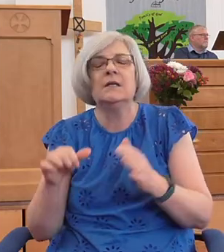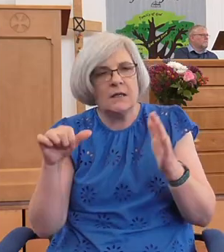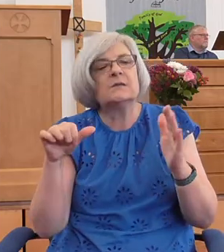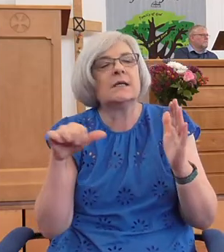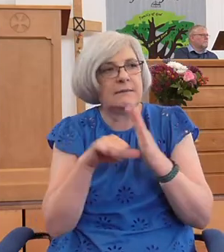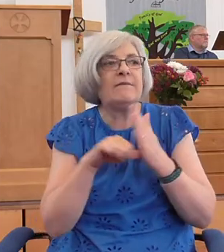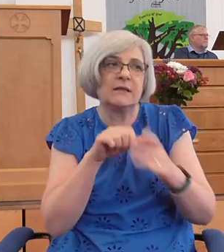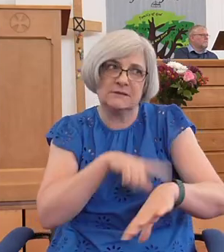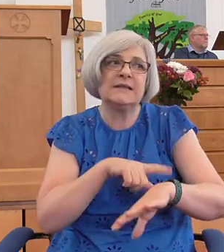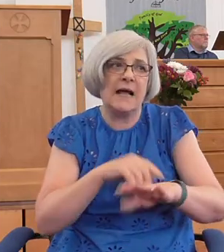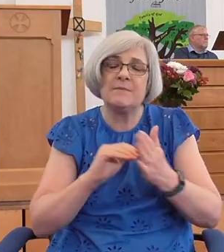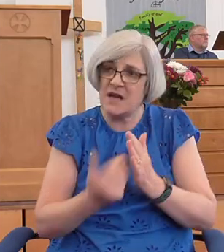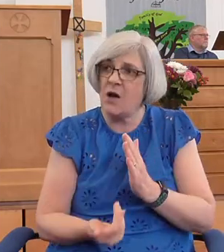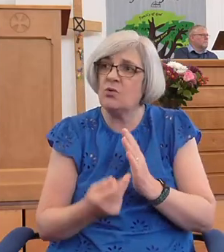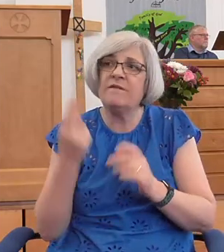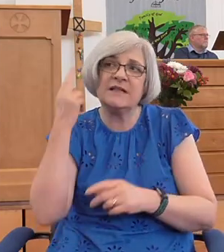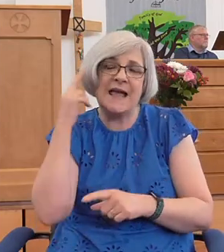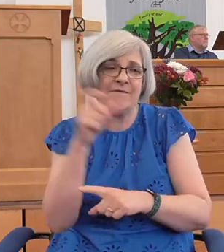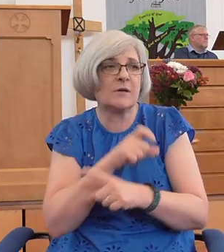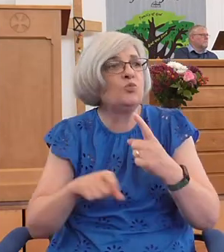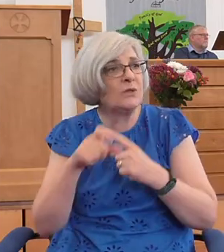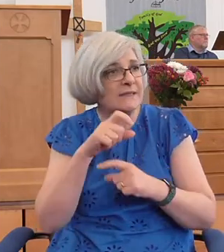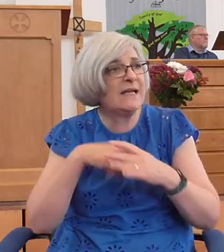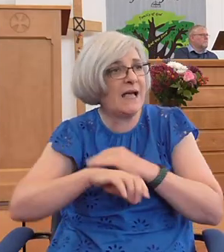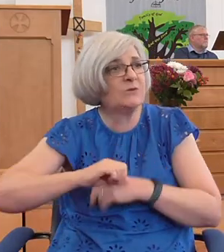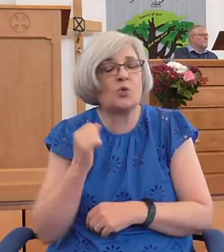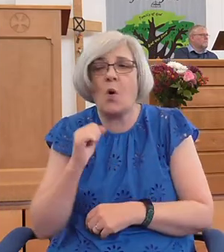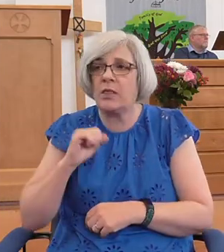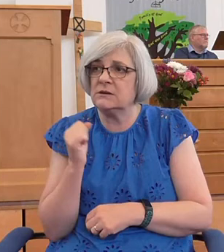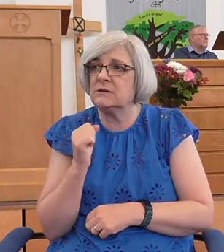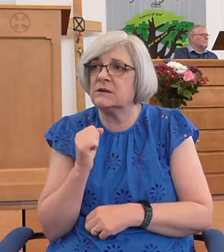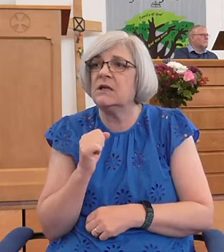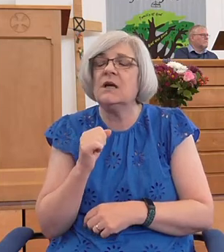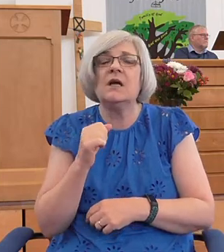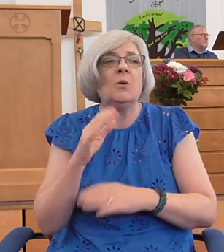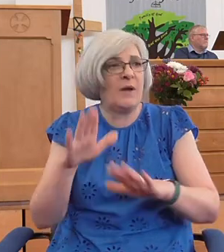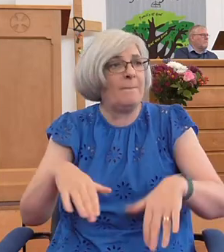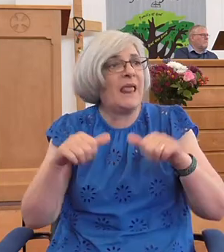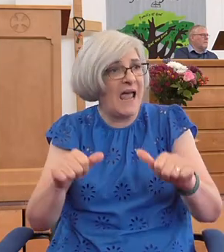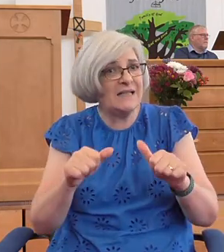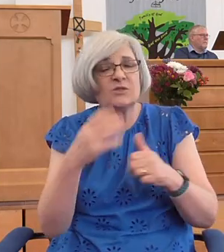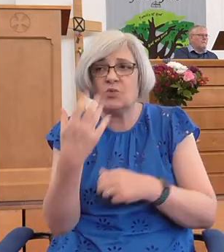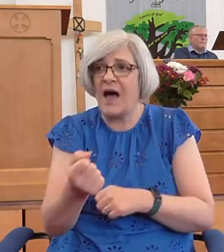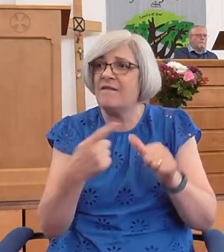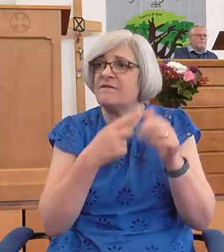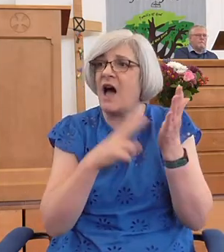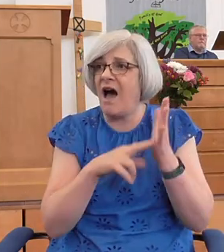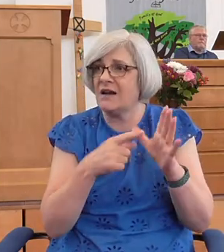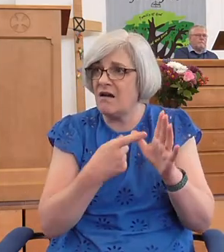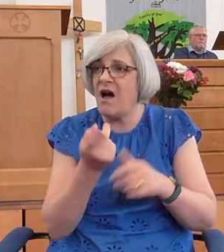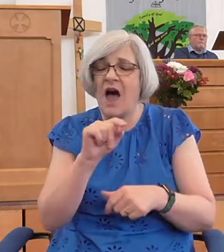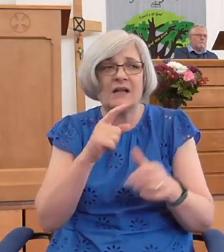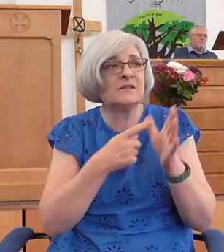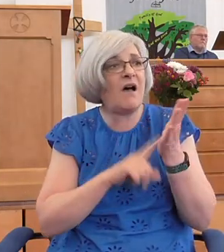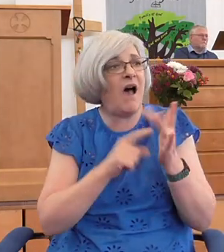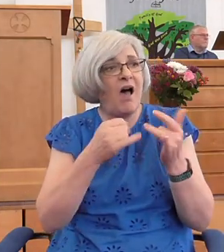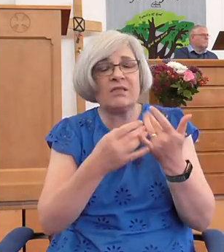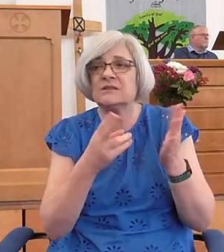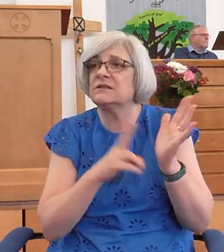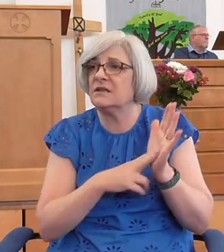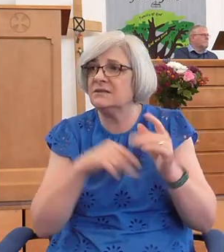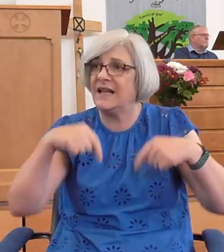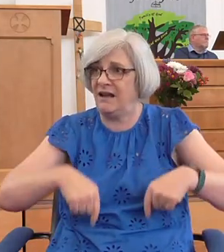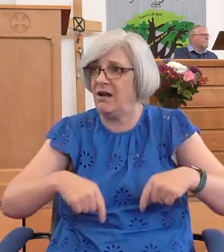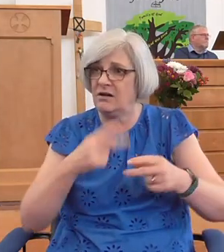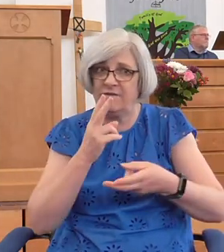of the deaf community in the west of Scotland. We are blessed by having Anna here and Alison, and the fact that